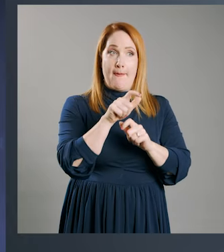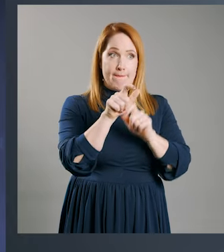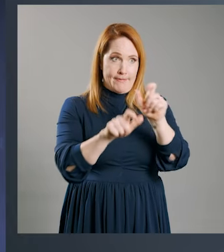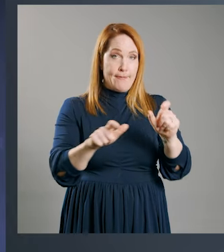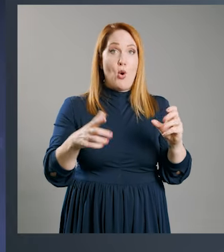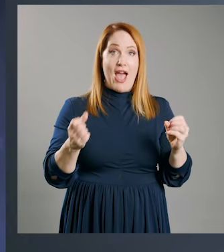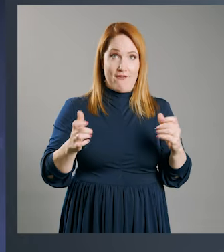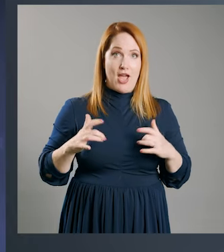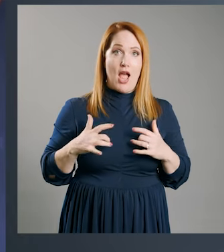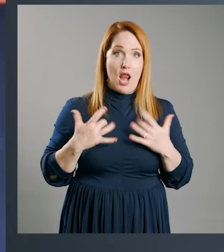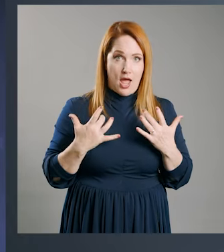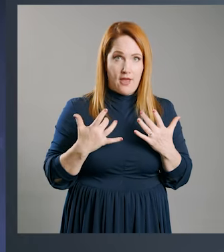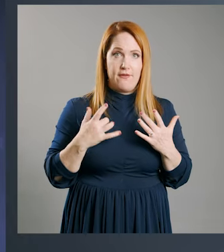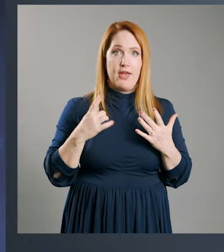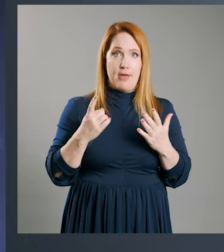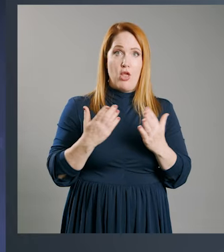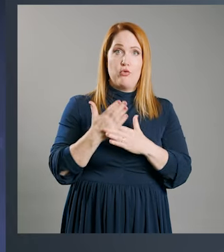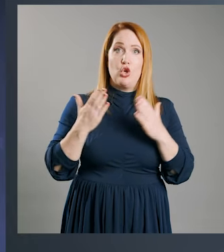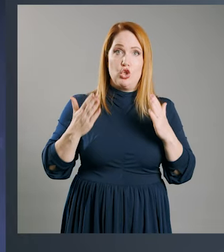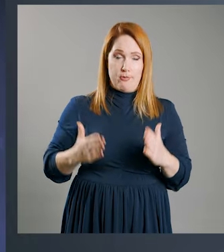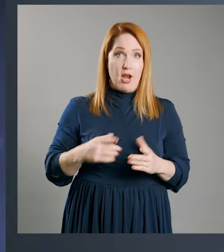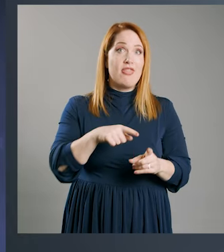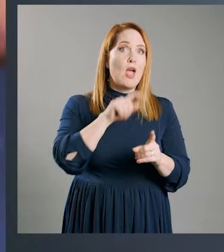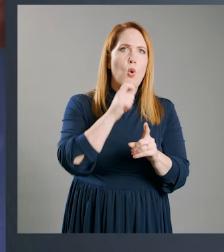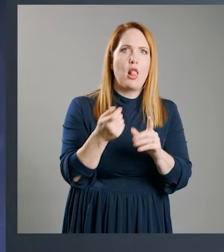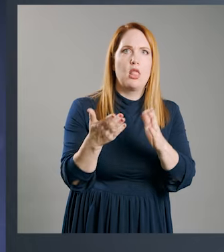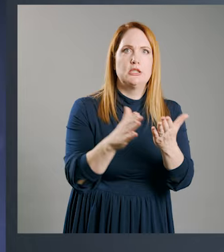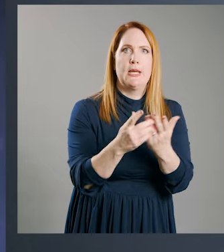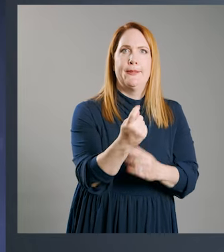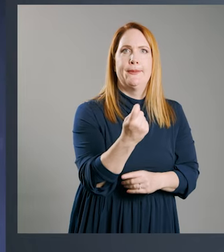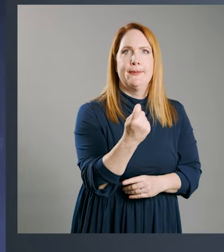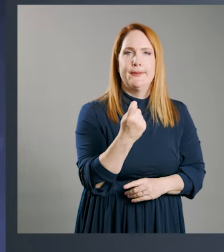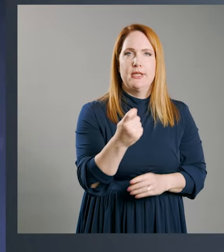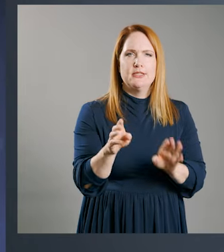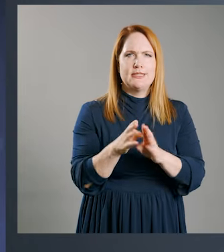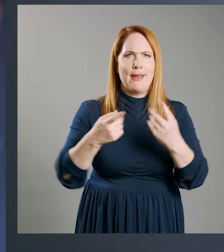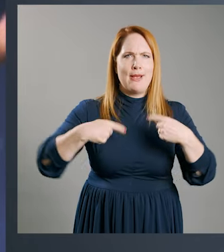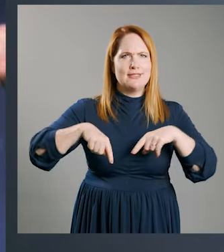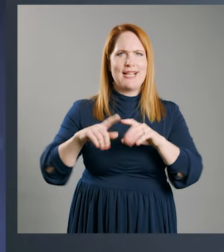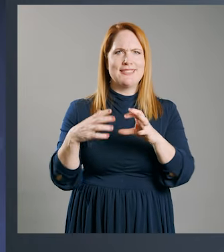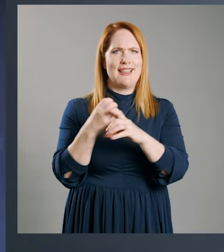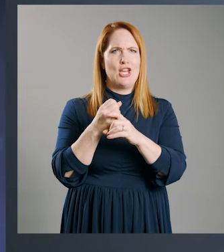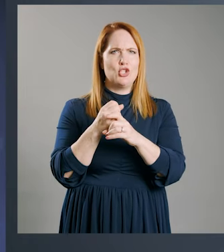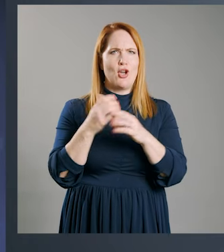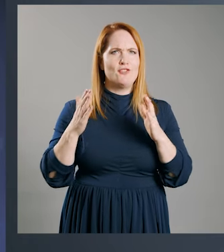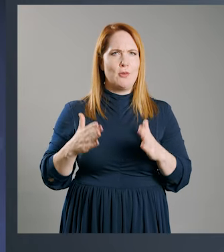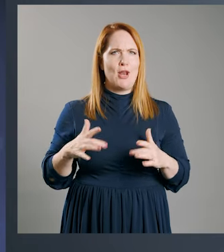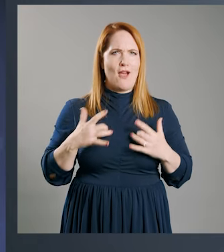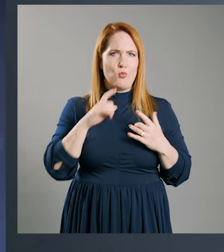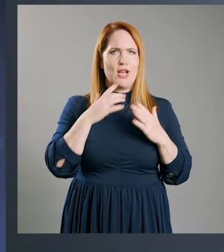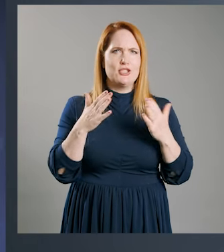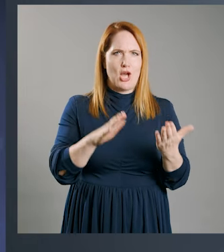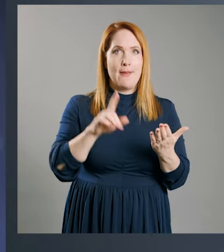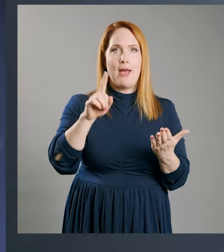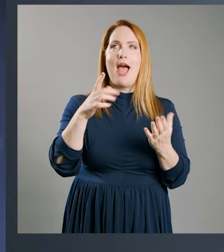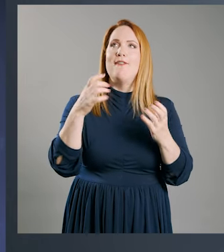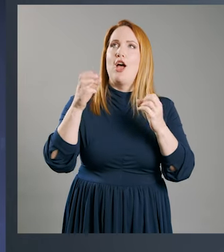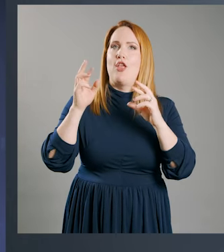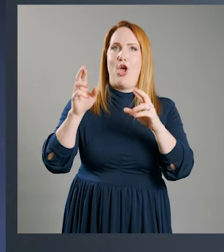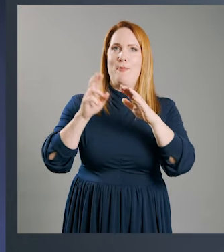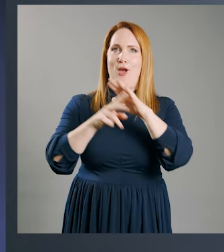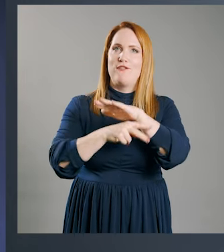were resuscitated, they had life, but at some stage in their human life, they would have died, just like we all die at the end of our human life. But there